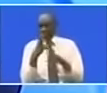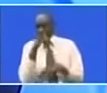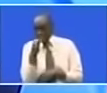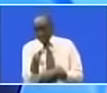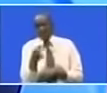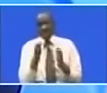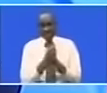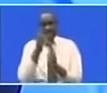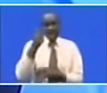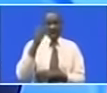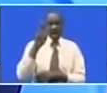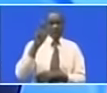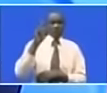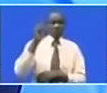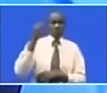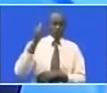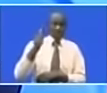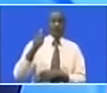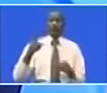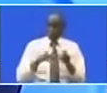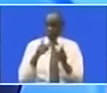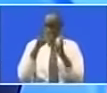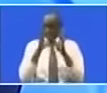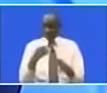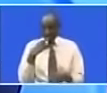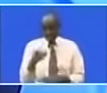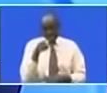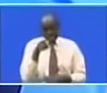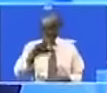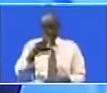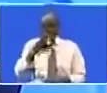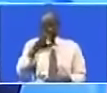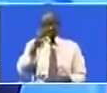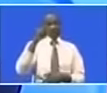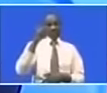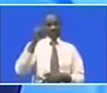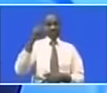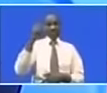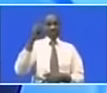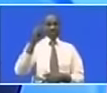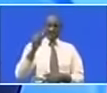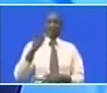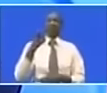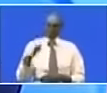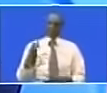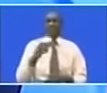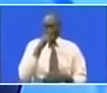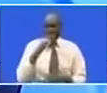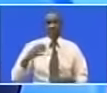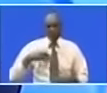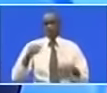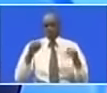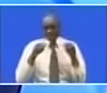here in Arusha. And then we also have Felista Kioni saying, here in Singida, so far all has gone well. Tanzanians are just